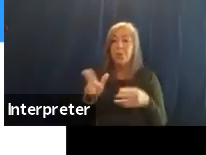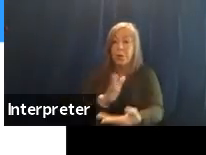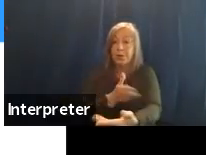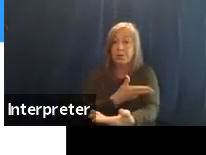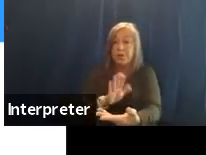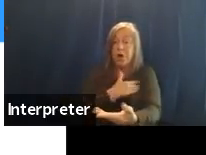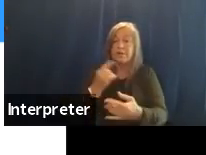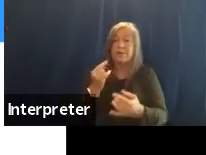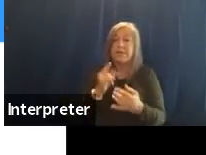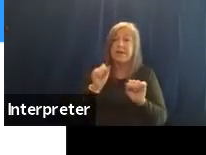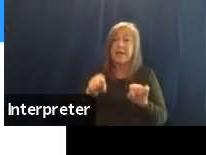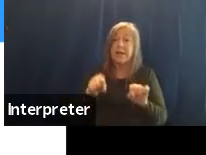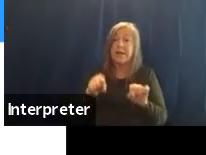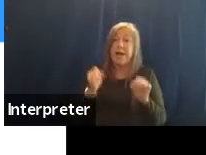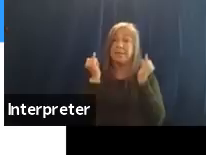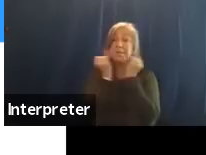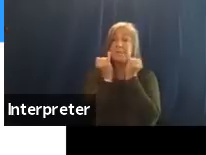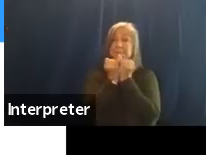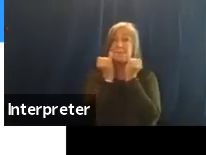rule of thumb.